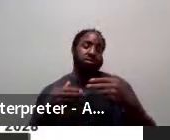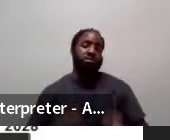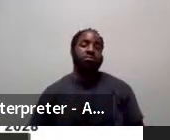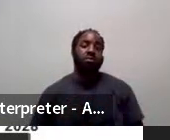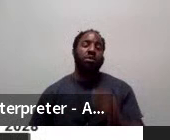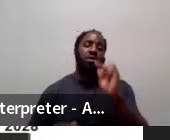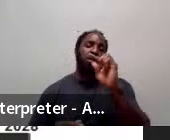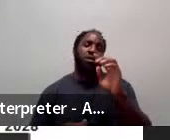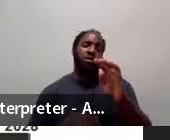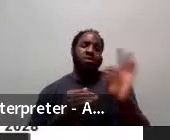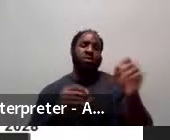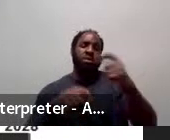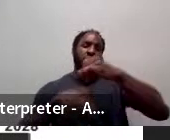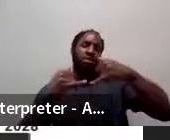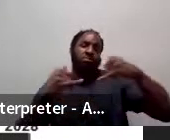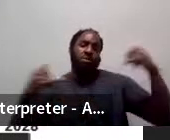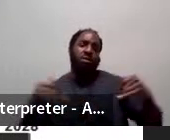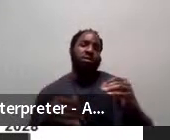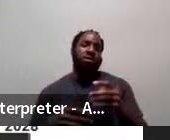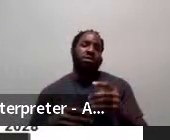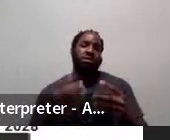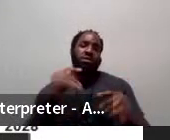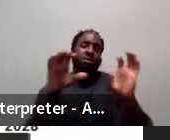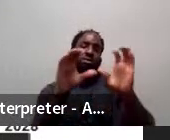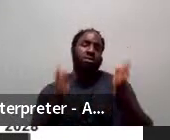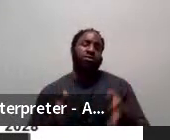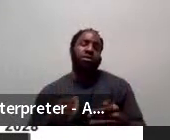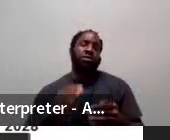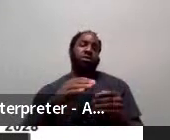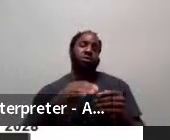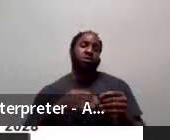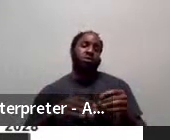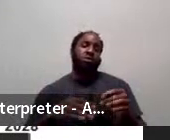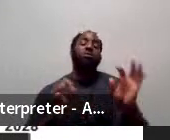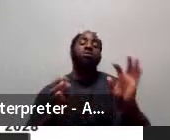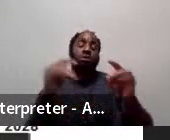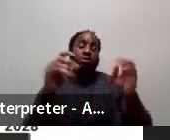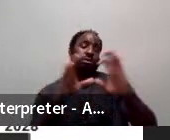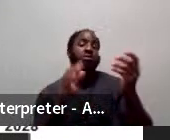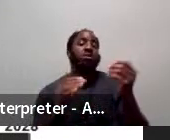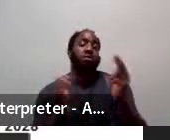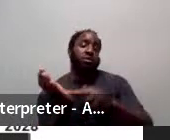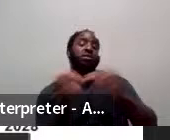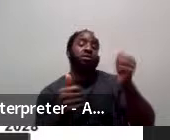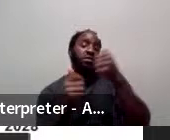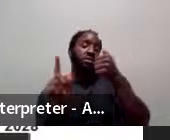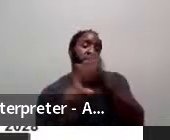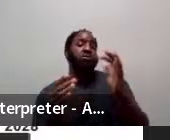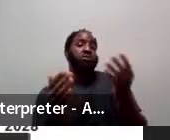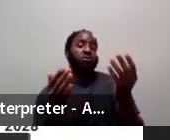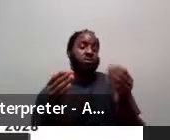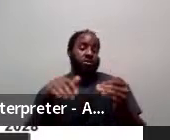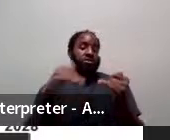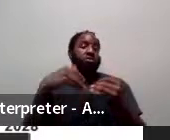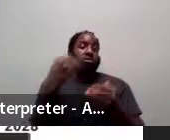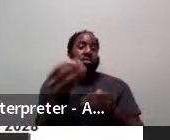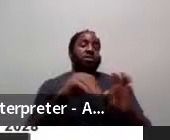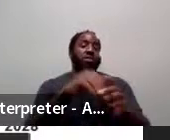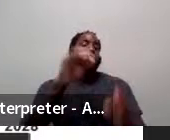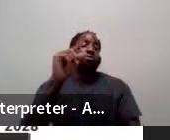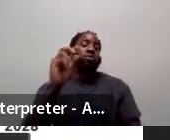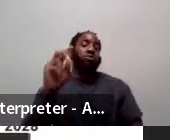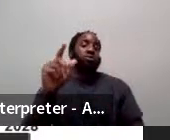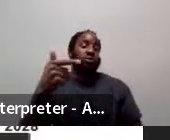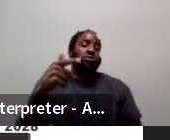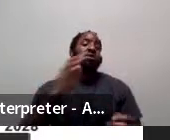A little bit on the timeline. The contract itself was awarded at the end of 2021. In January, the